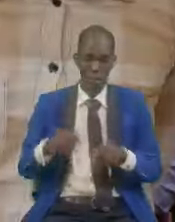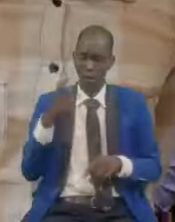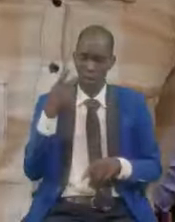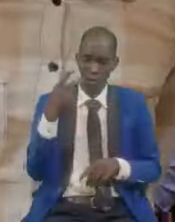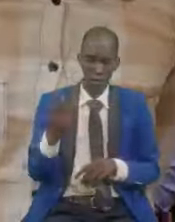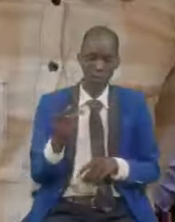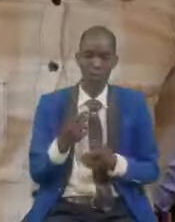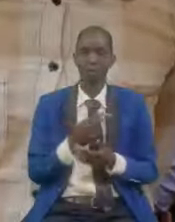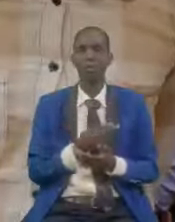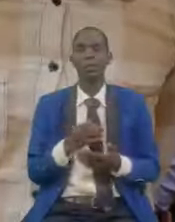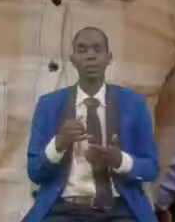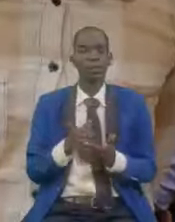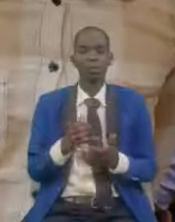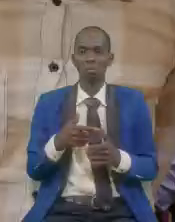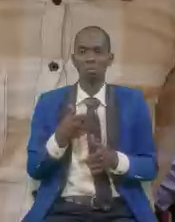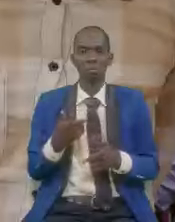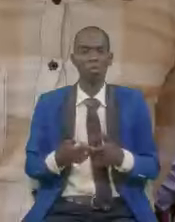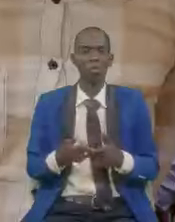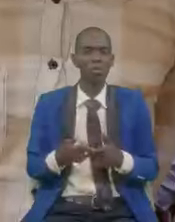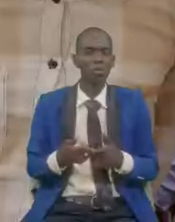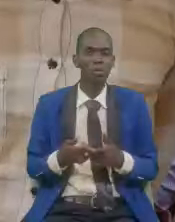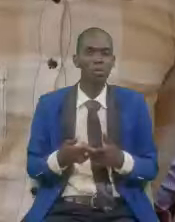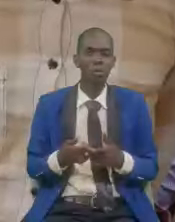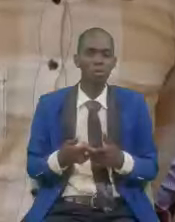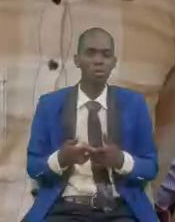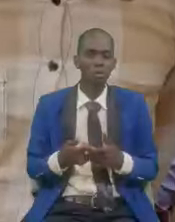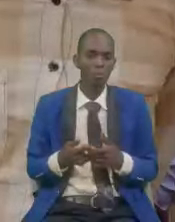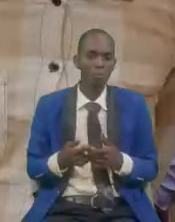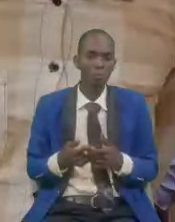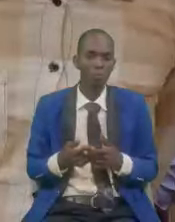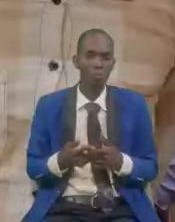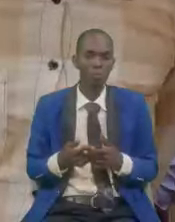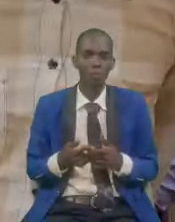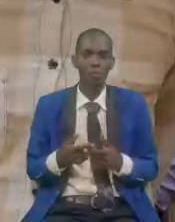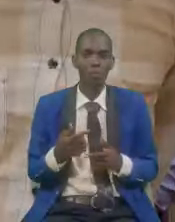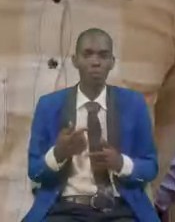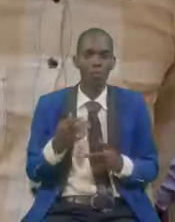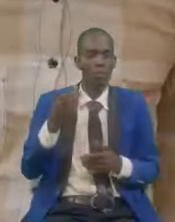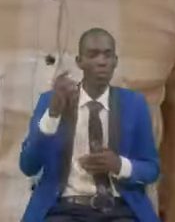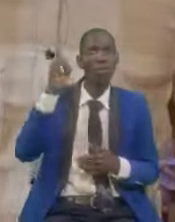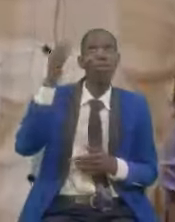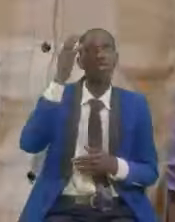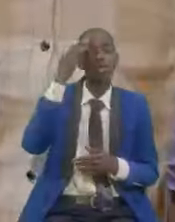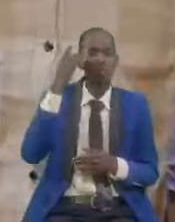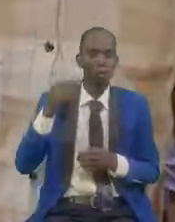I'm good enough. No, God sees it. He knows the heart.